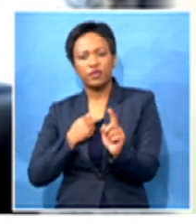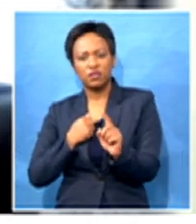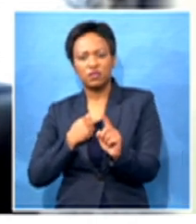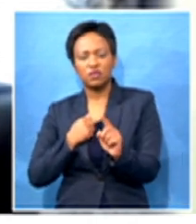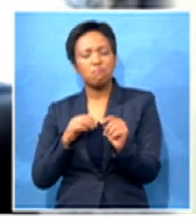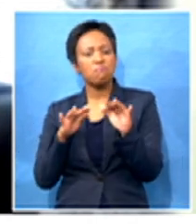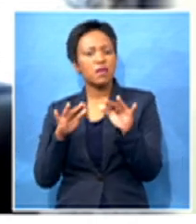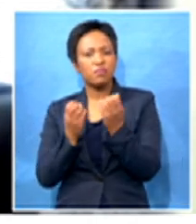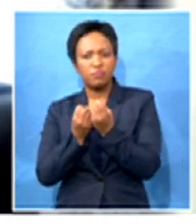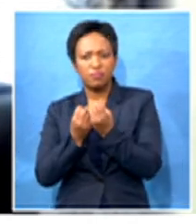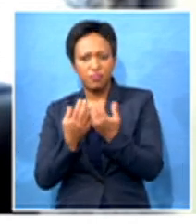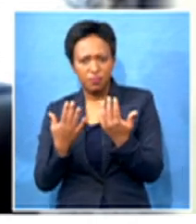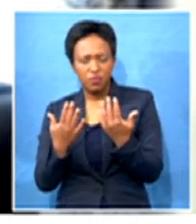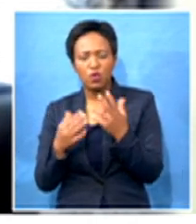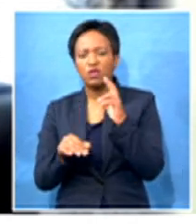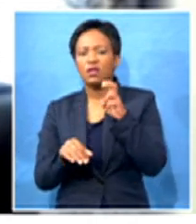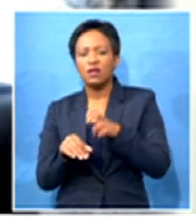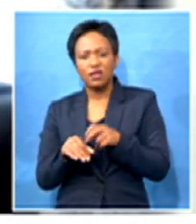people who are needy,